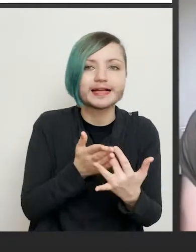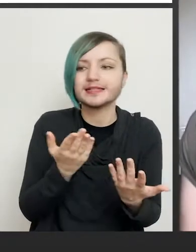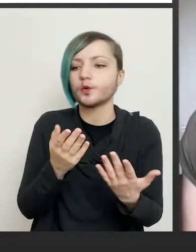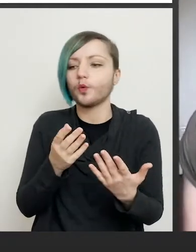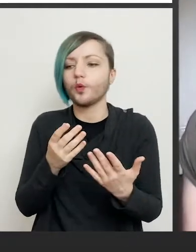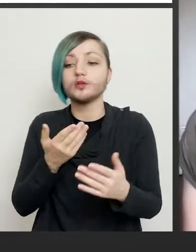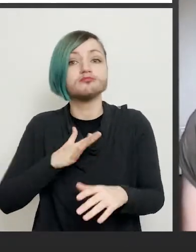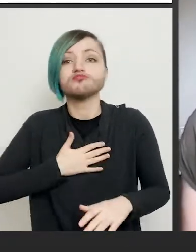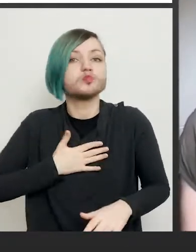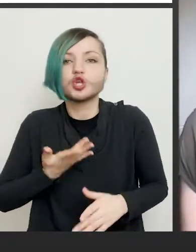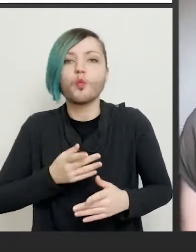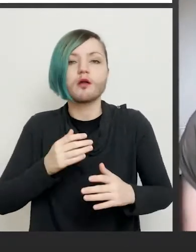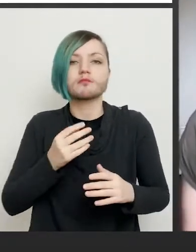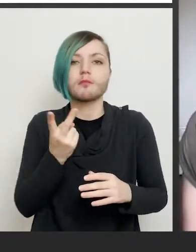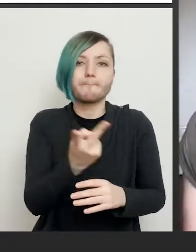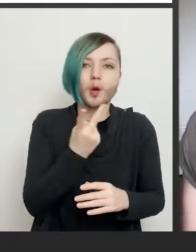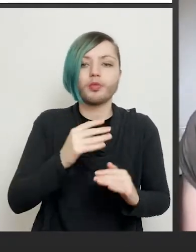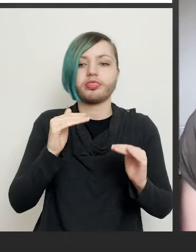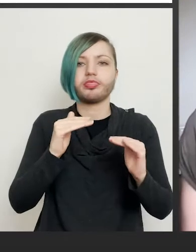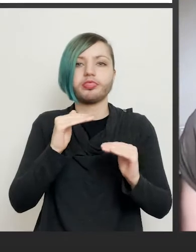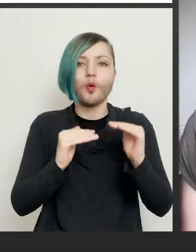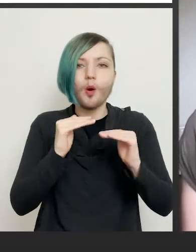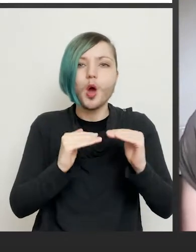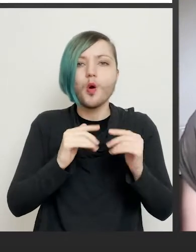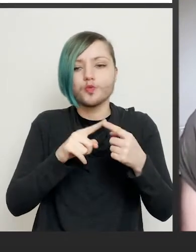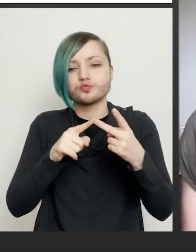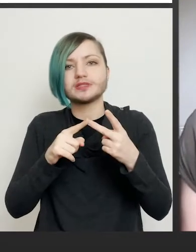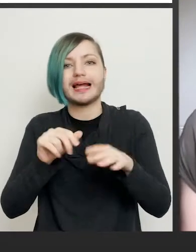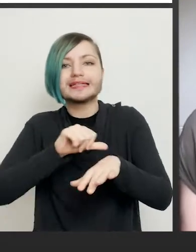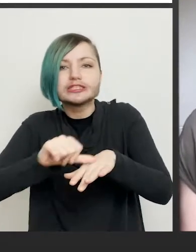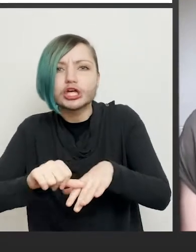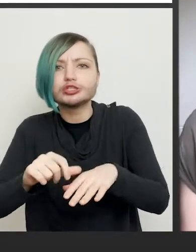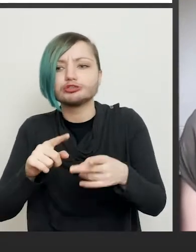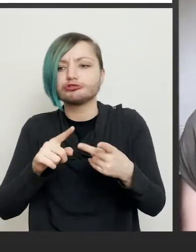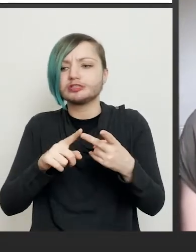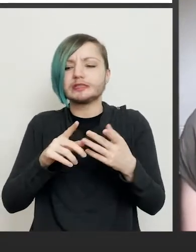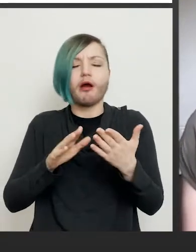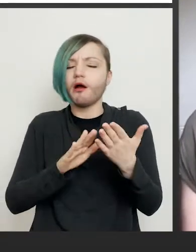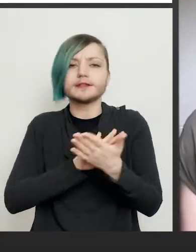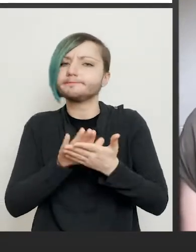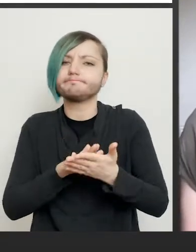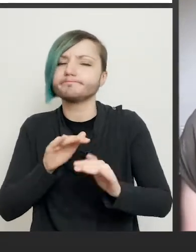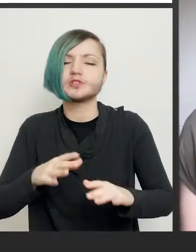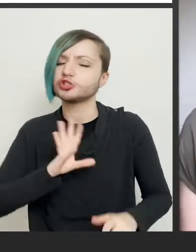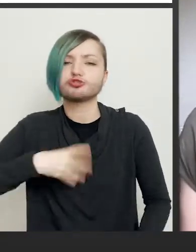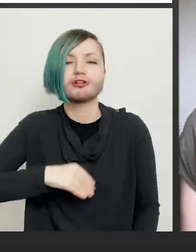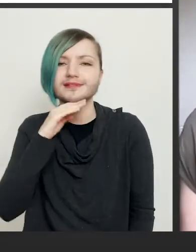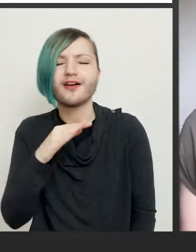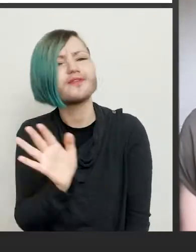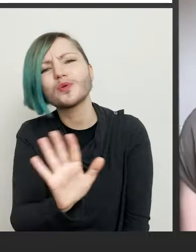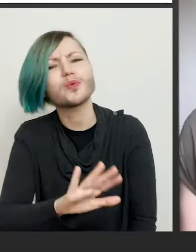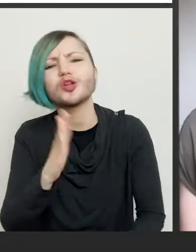onto surgeries, that somehow you're not trans enough. And of course you are. This is a unique experience that only you